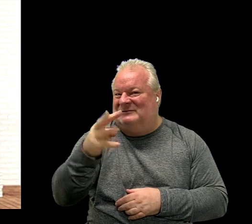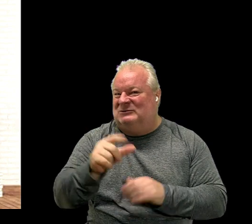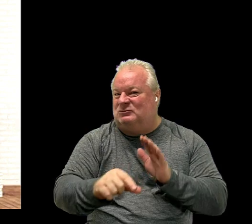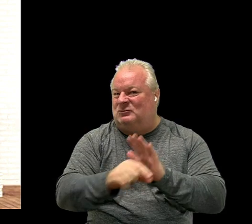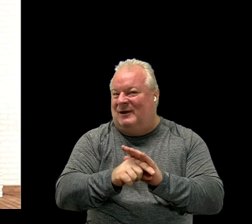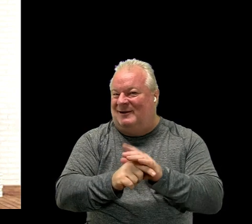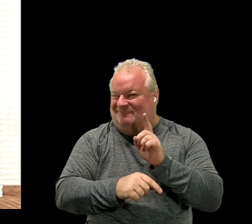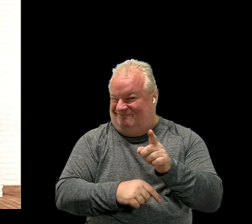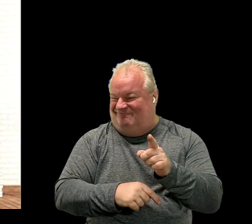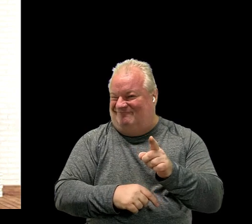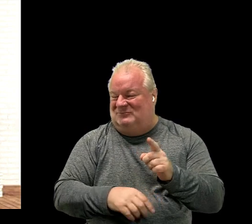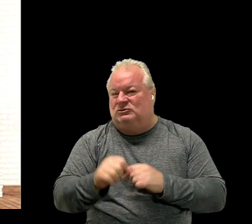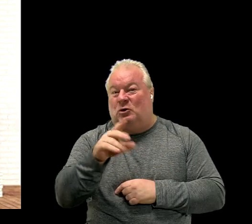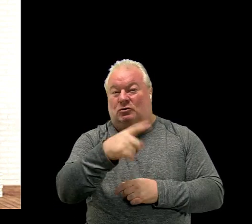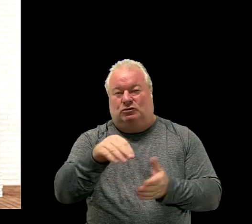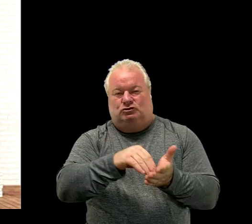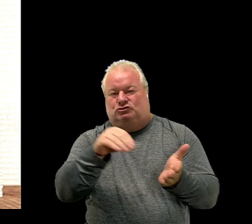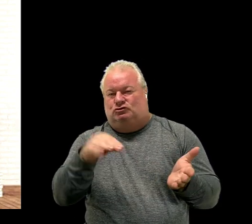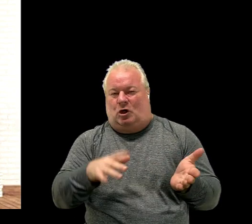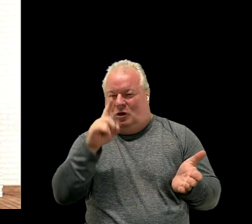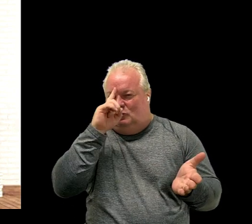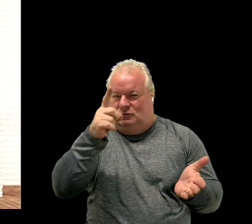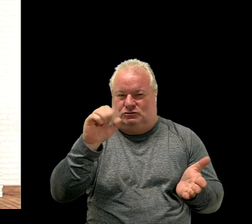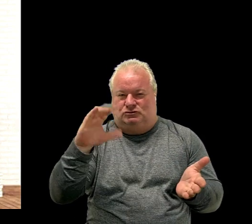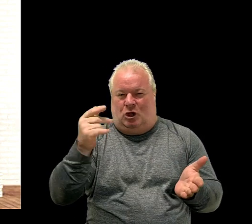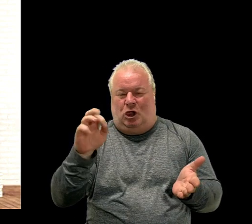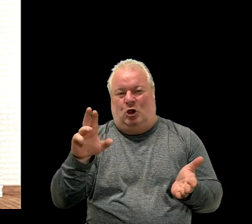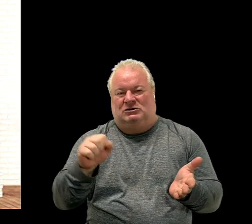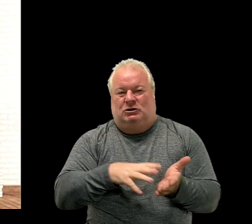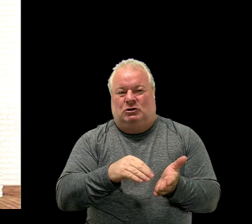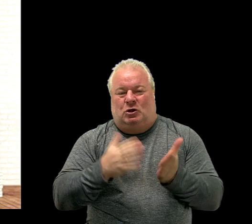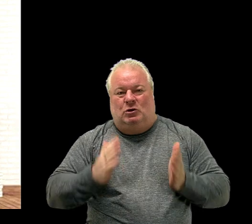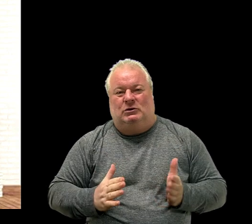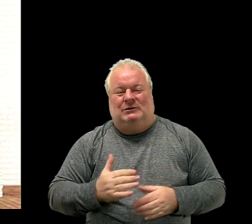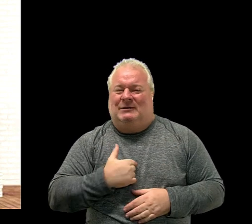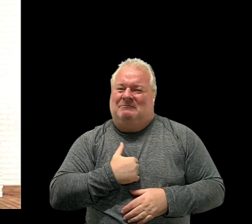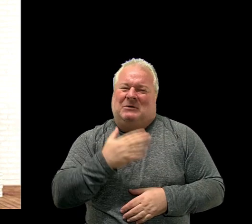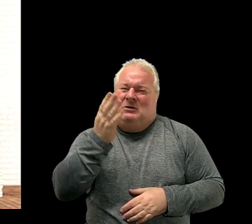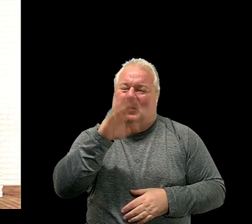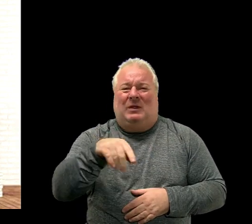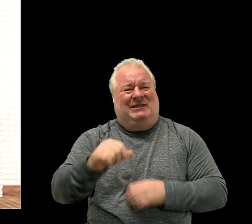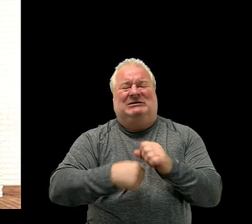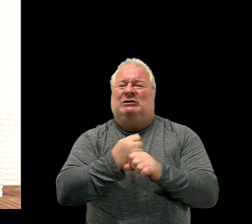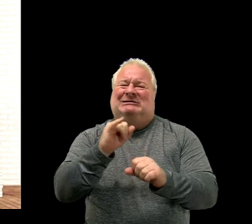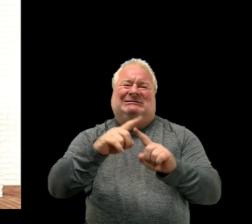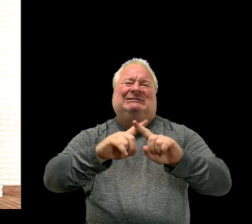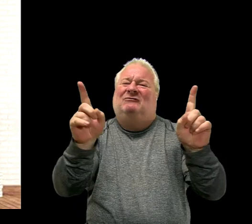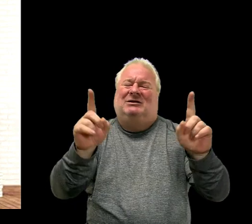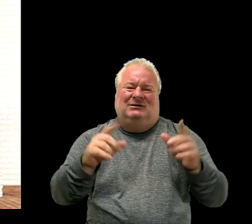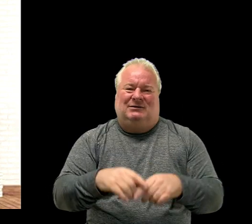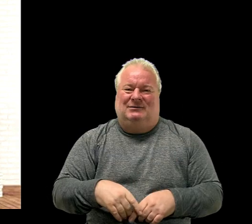grade. So scholars, I don't think I need to tell you how different this year is and